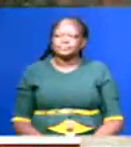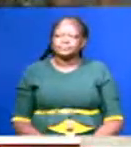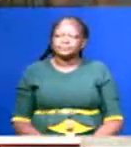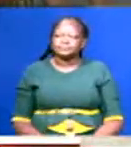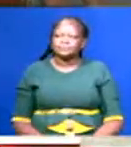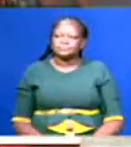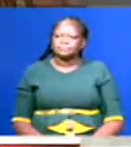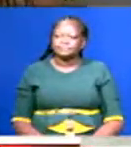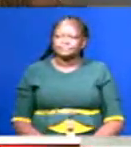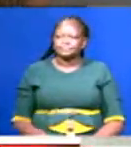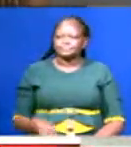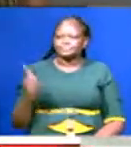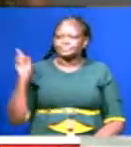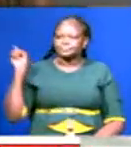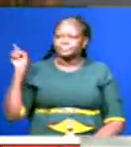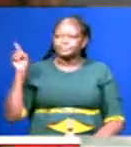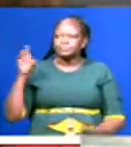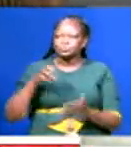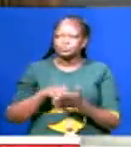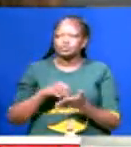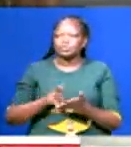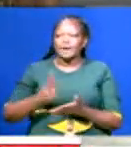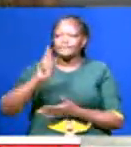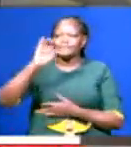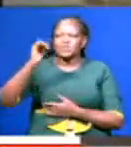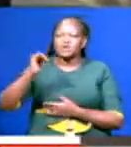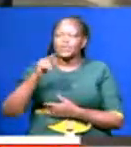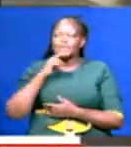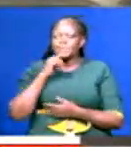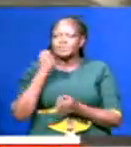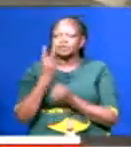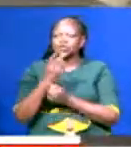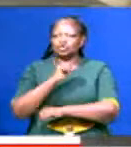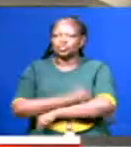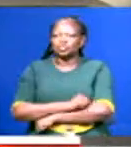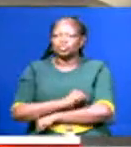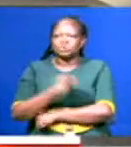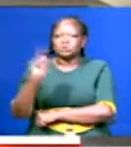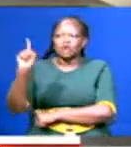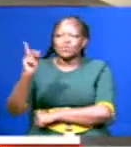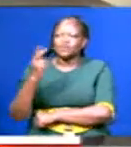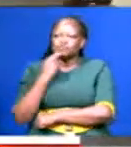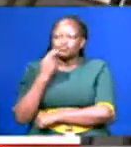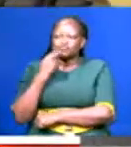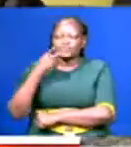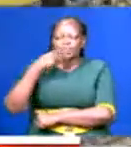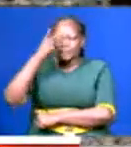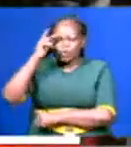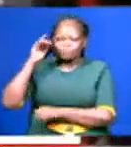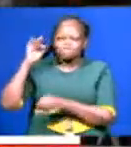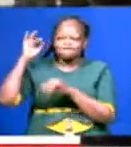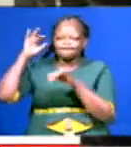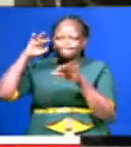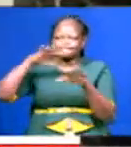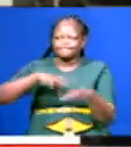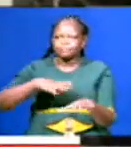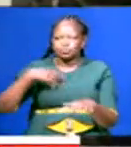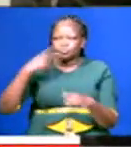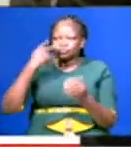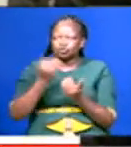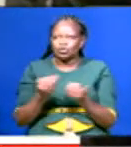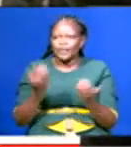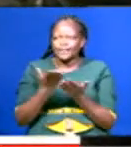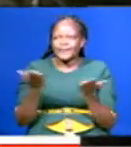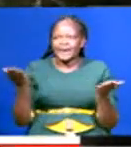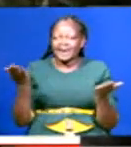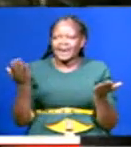This was the situation at Upper Hill Boys High School, Nairobi, on Tuesday. Parents trickling in, seeking to see their children after cases